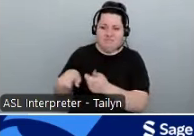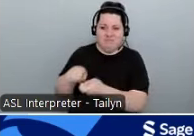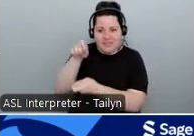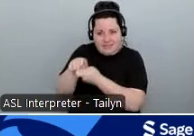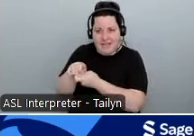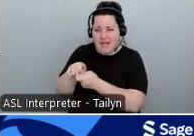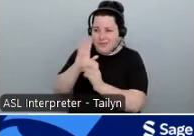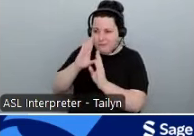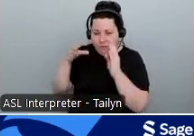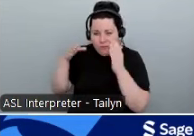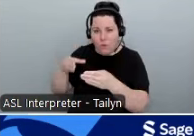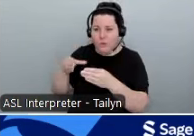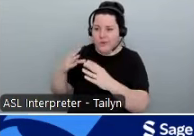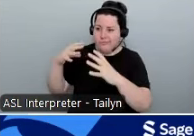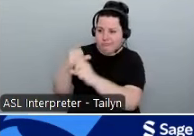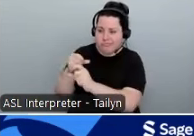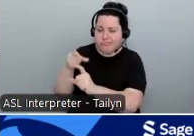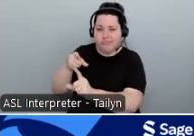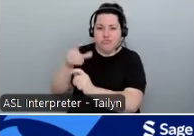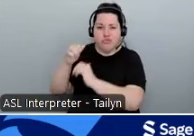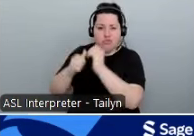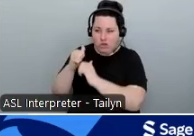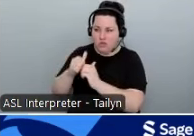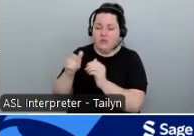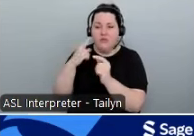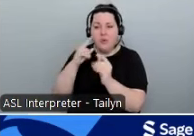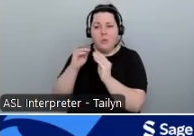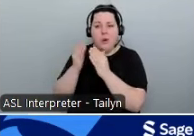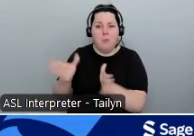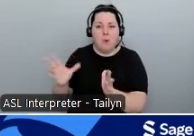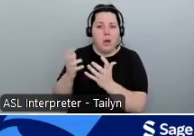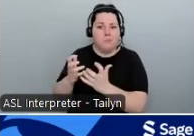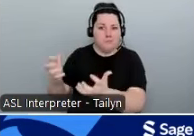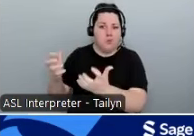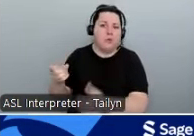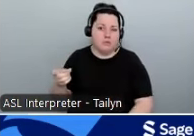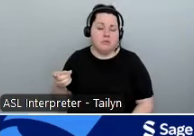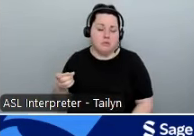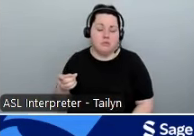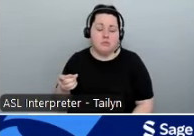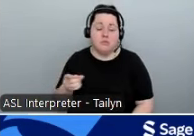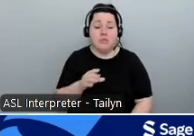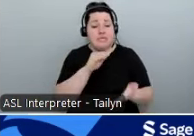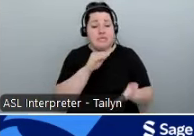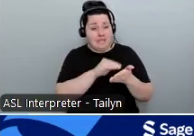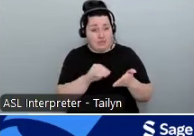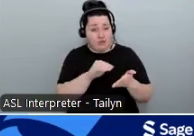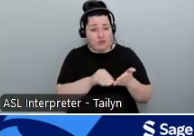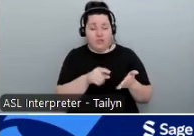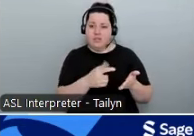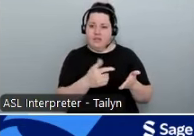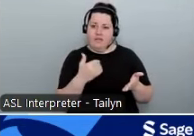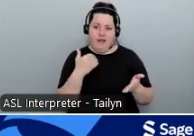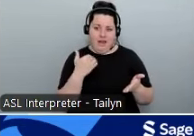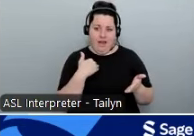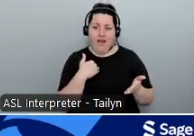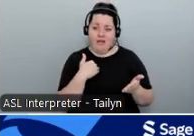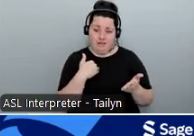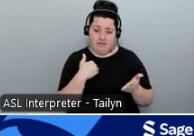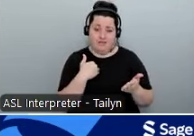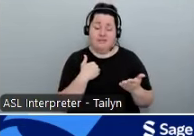focused, and structured for a broader readership. While your dissertation includes an extensive